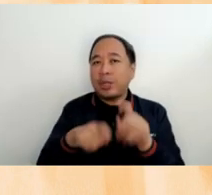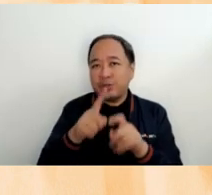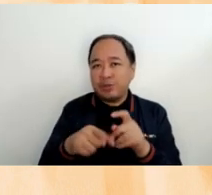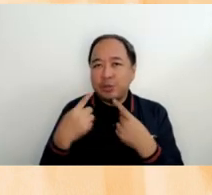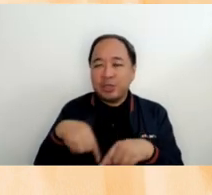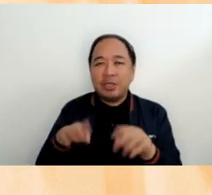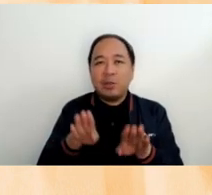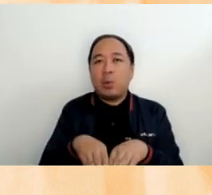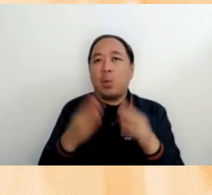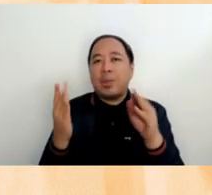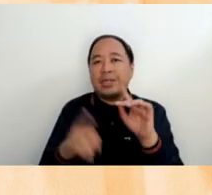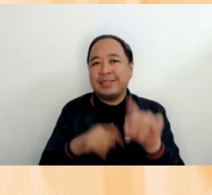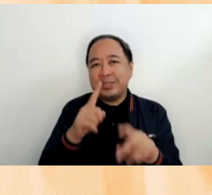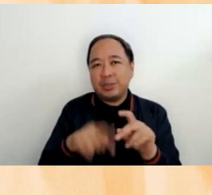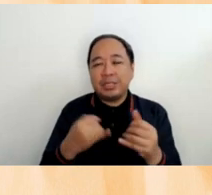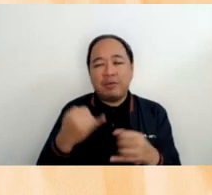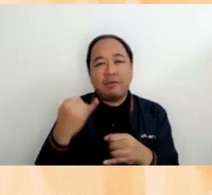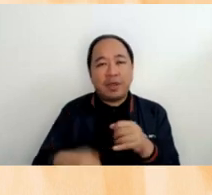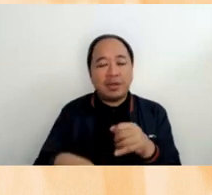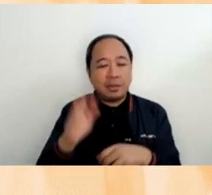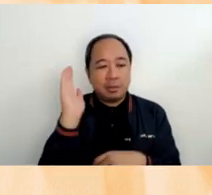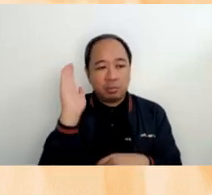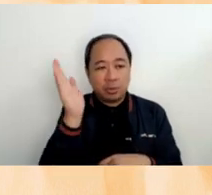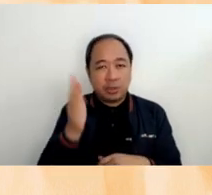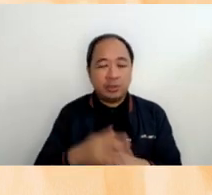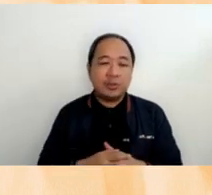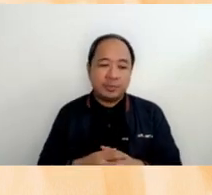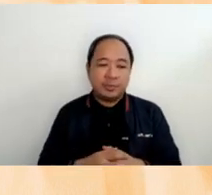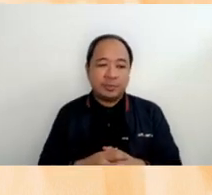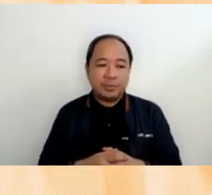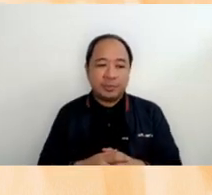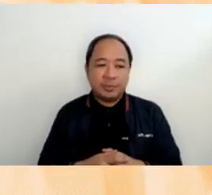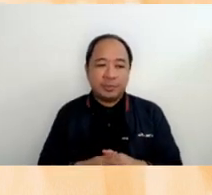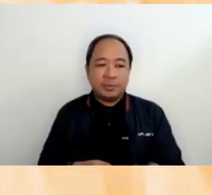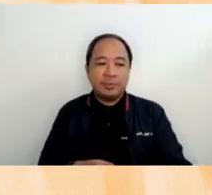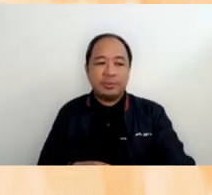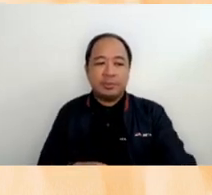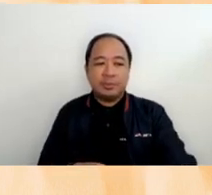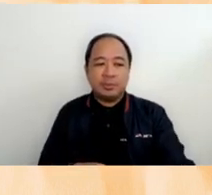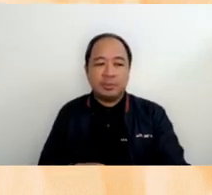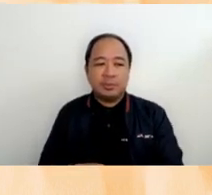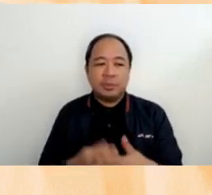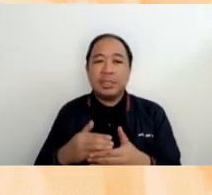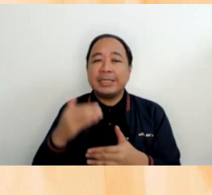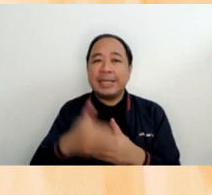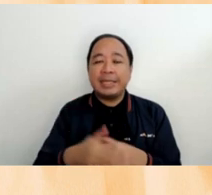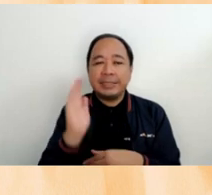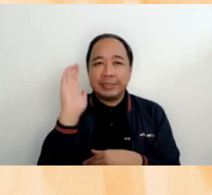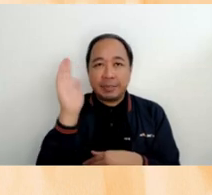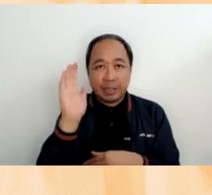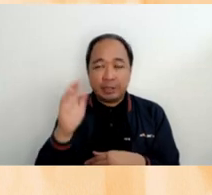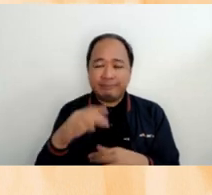Let us now proceed to the final presentation. Our next presenter, our next speaker, is an active